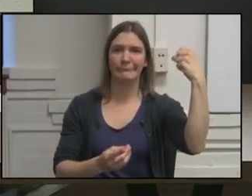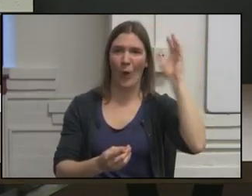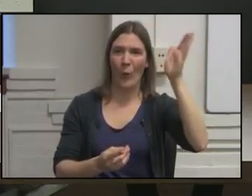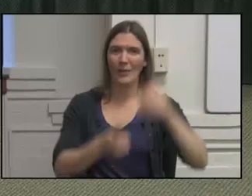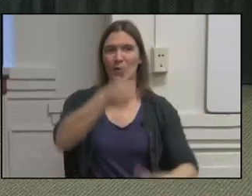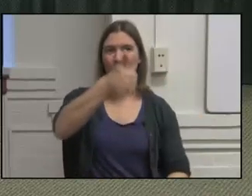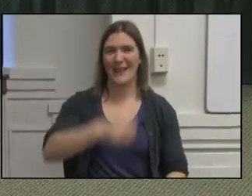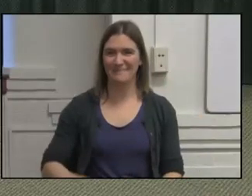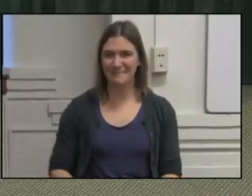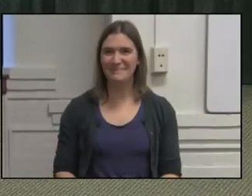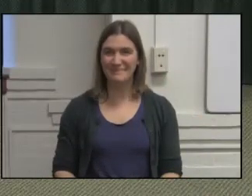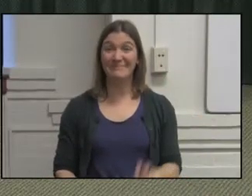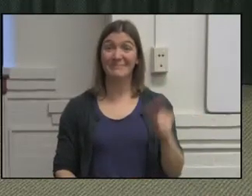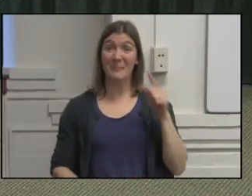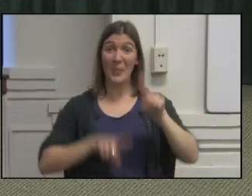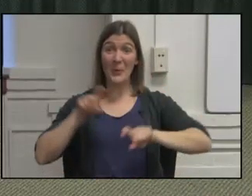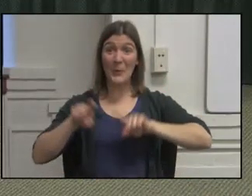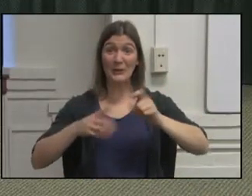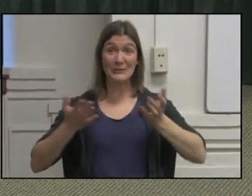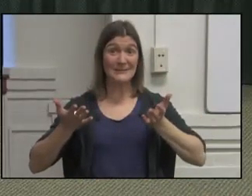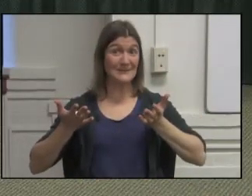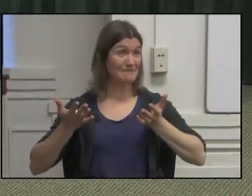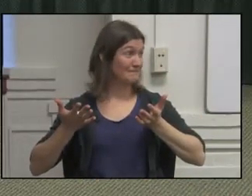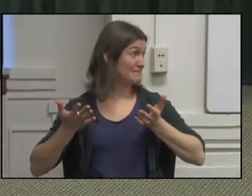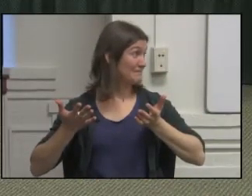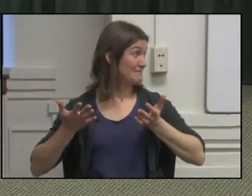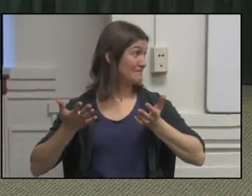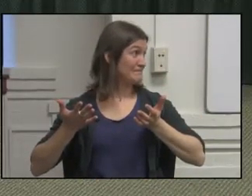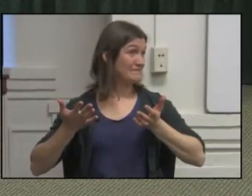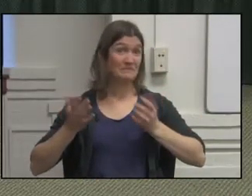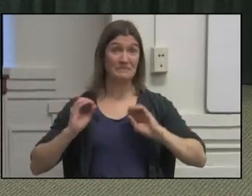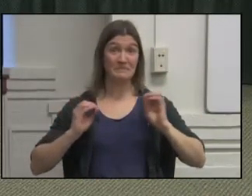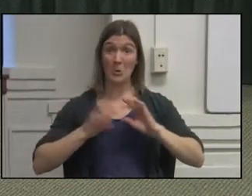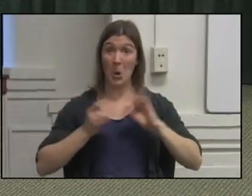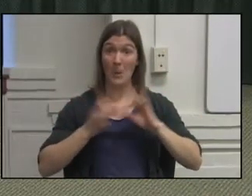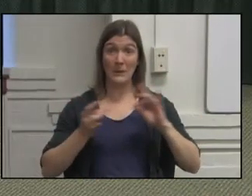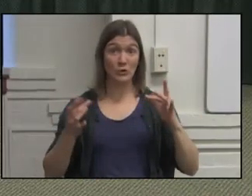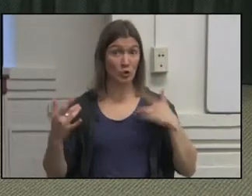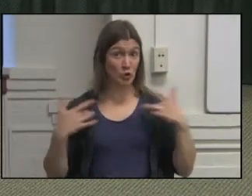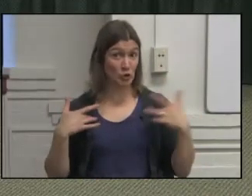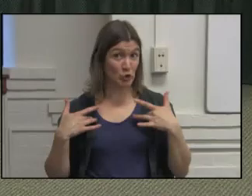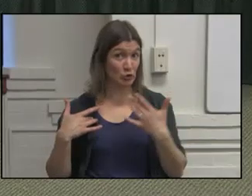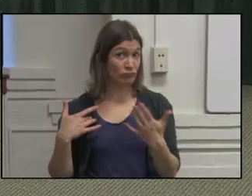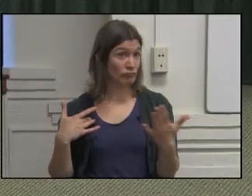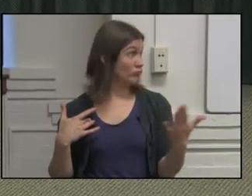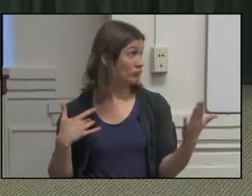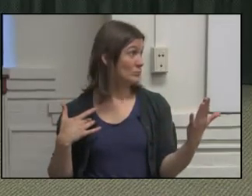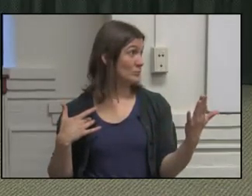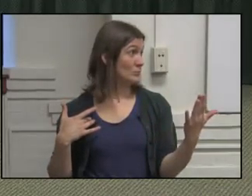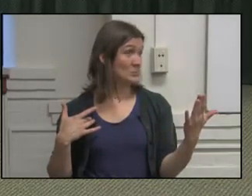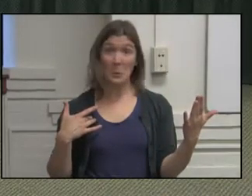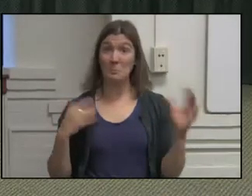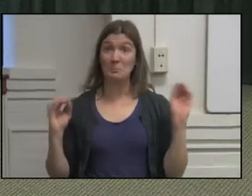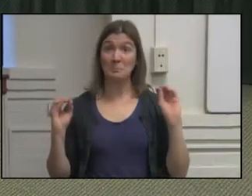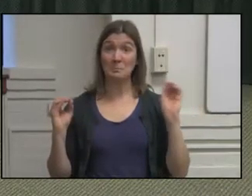Good. Anybody else on the board have any questions, comments, or concerns?